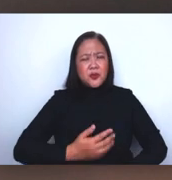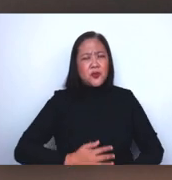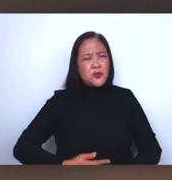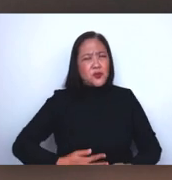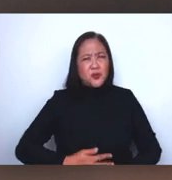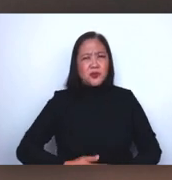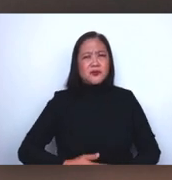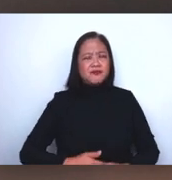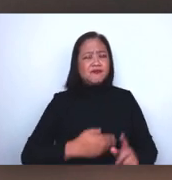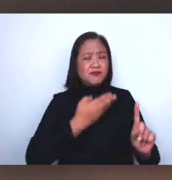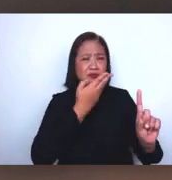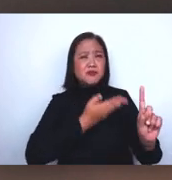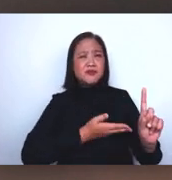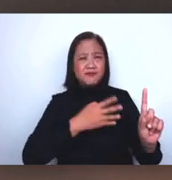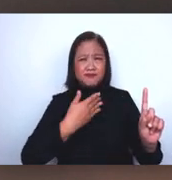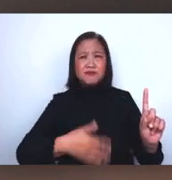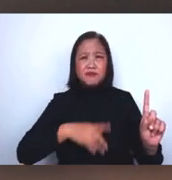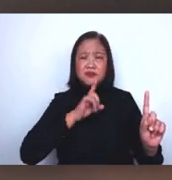Really?